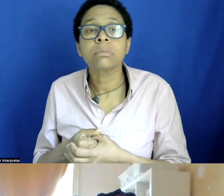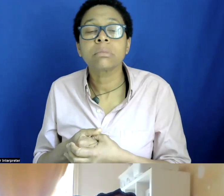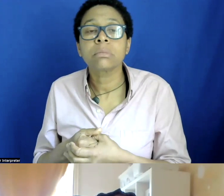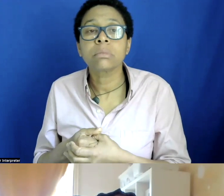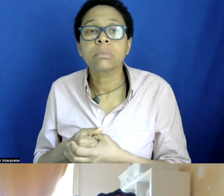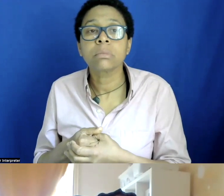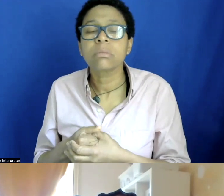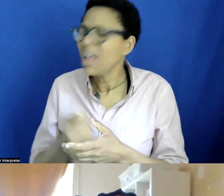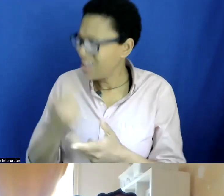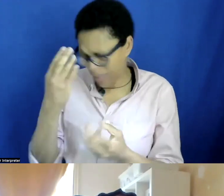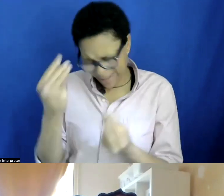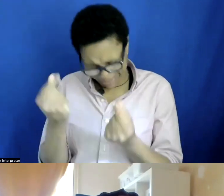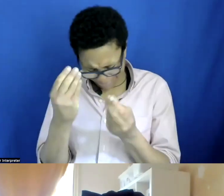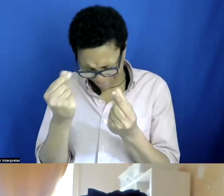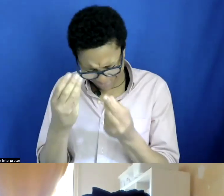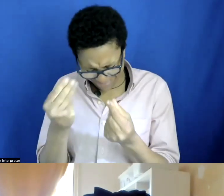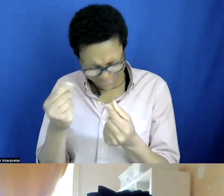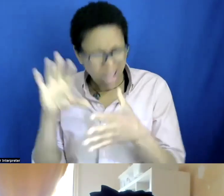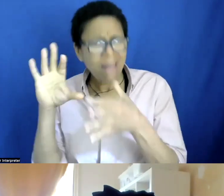Samantha, I've forgotten the other lady's name.